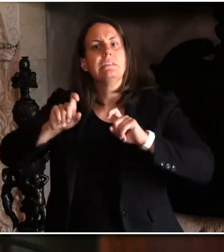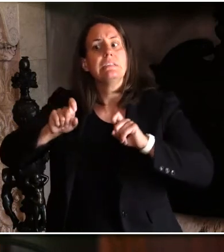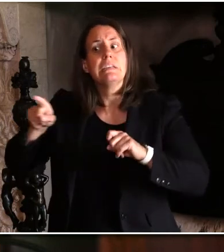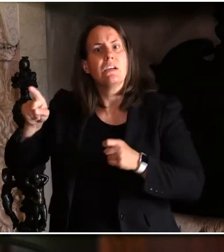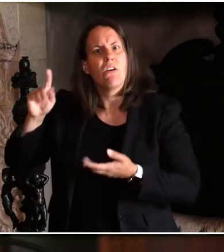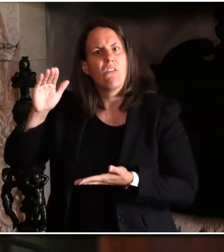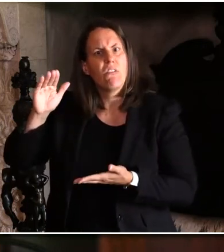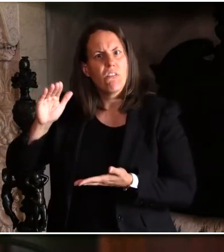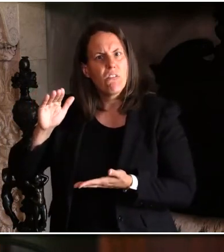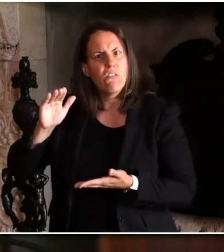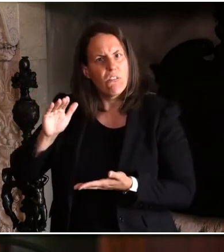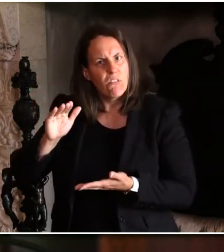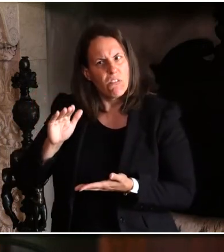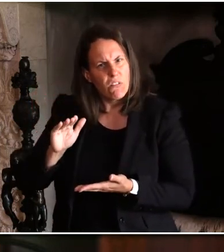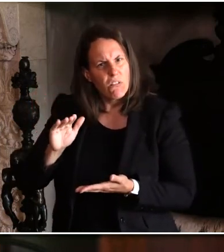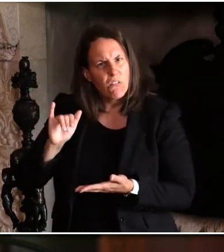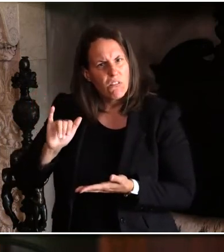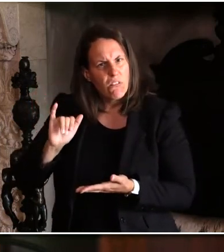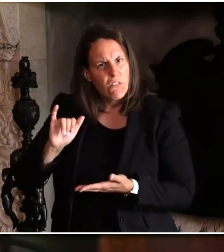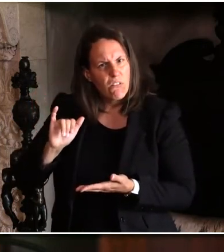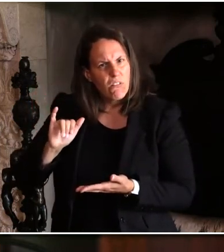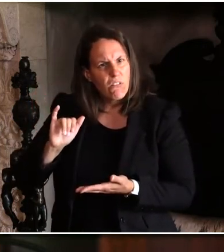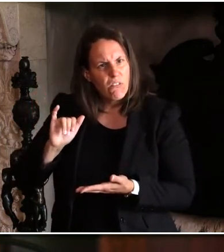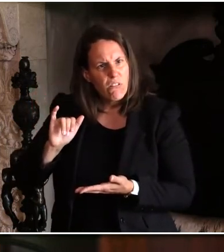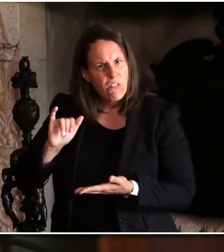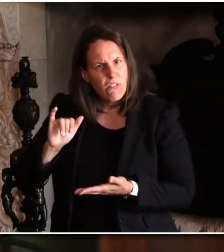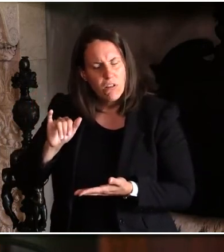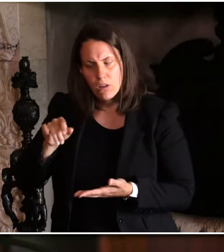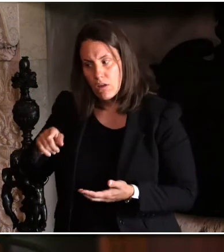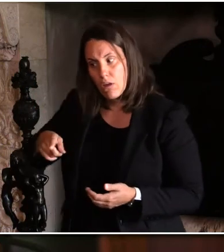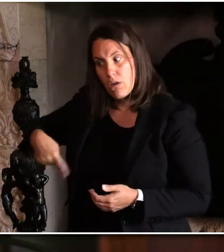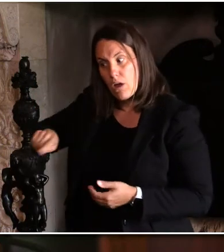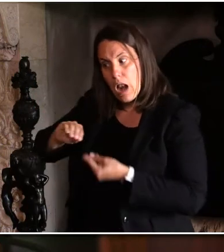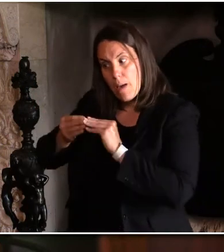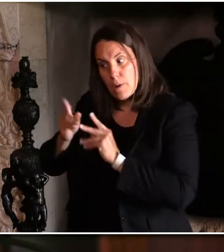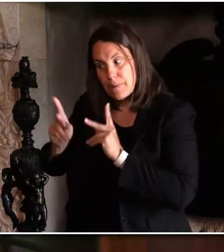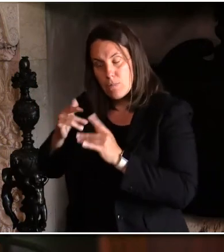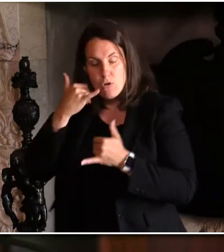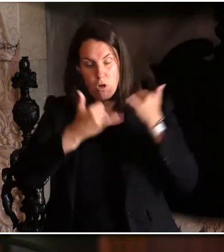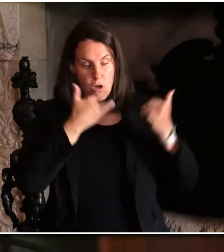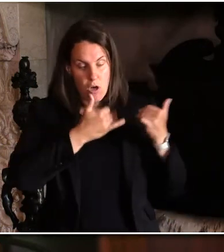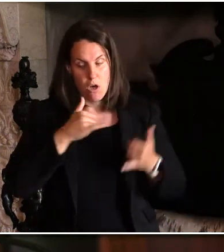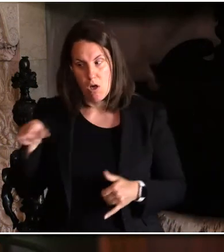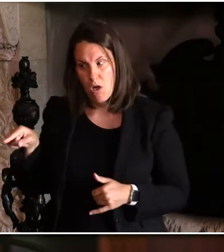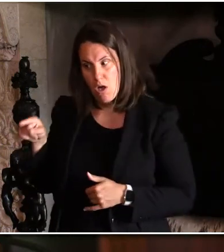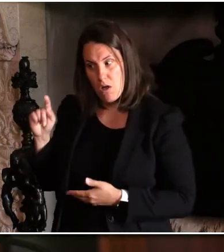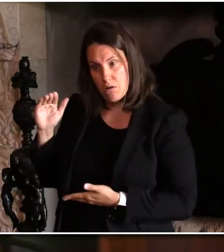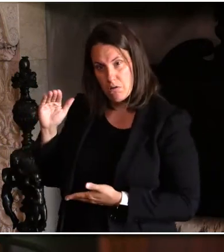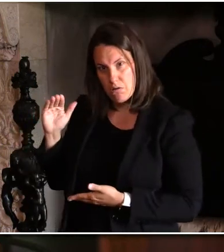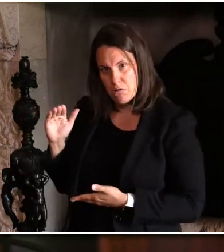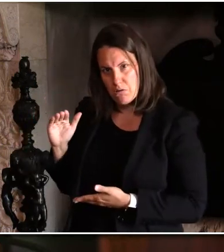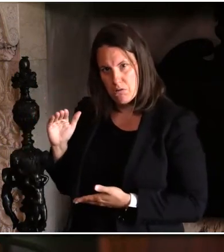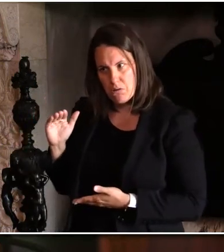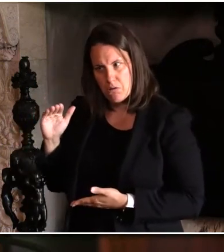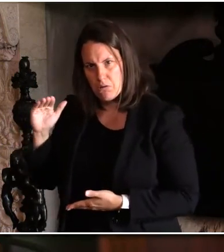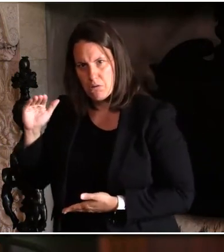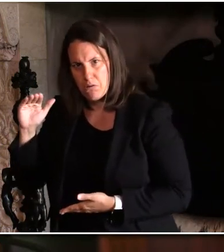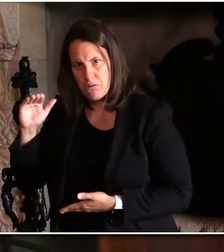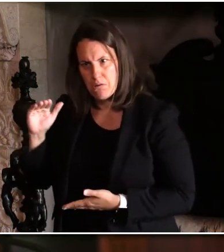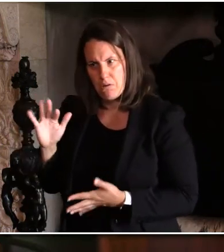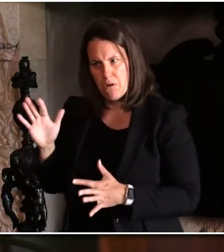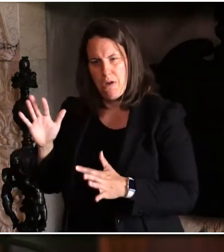balancing is the need for contact tracing with the amount of testing that's going on, right? It is a positive case that